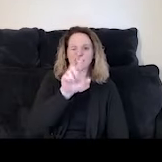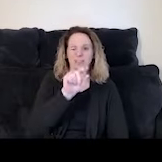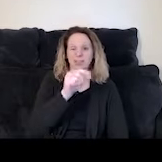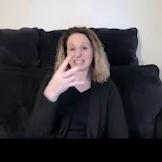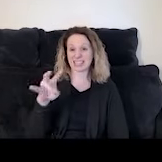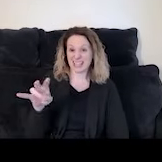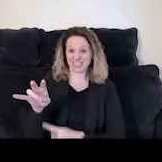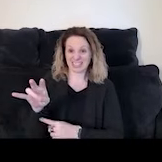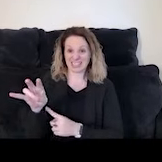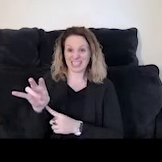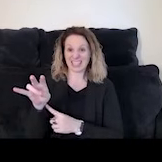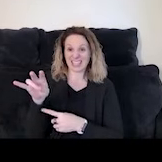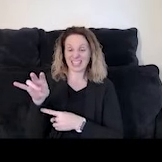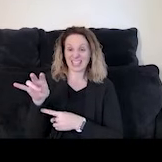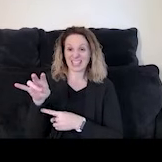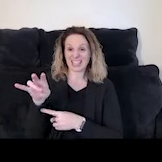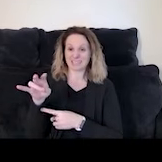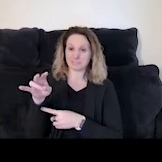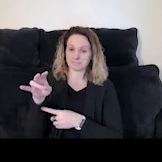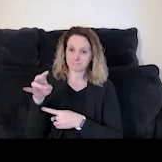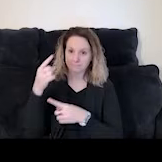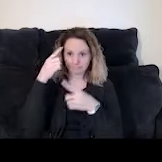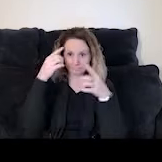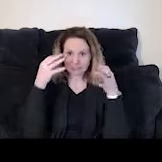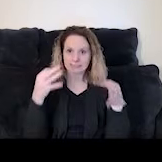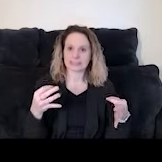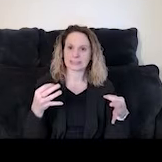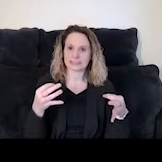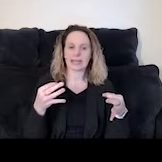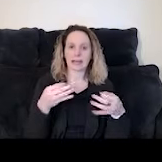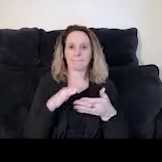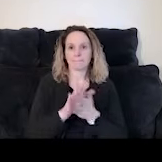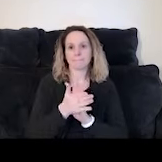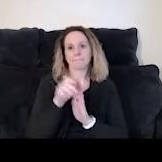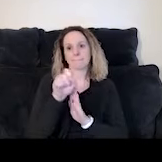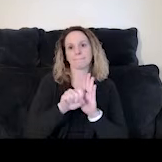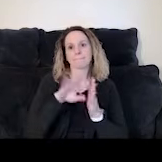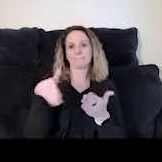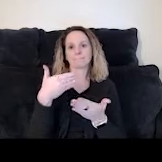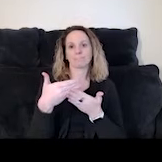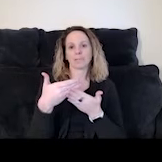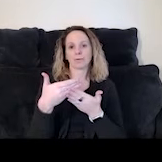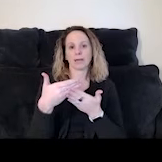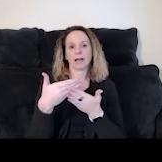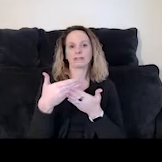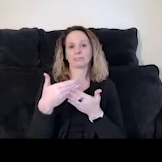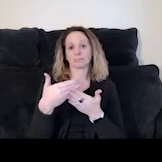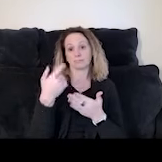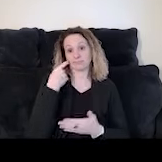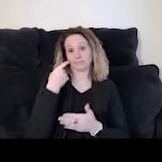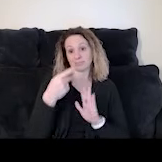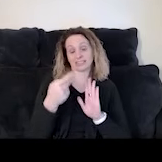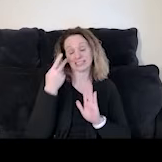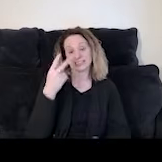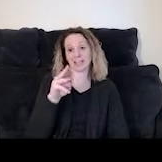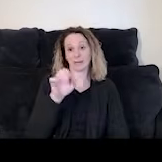2017, and we elected to strategically take this to a statewide implementation. Now, Lois just showed the map, and it's not statewide